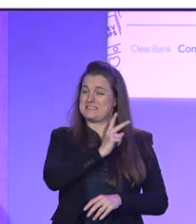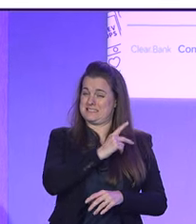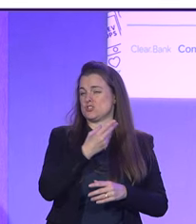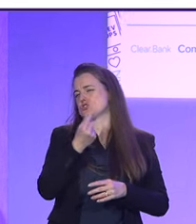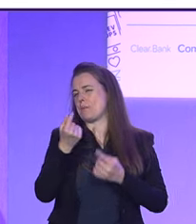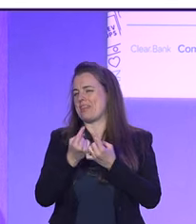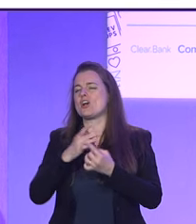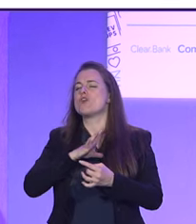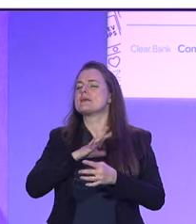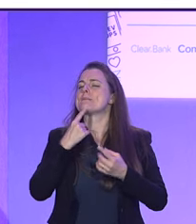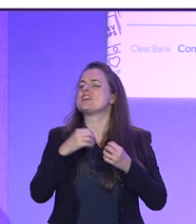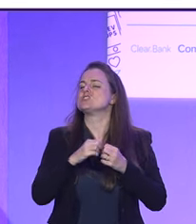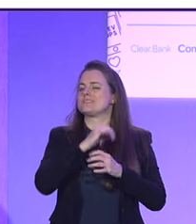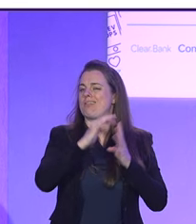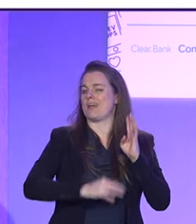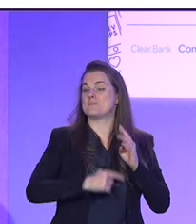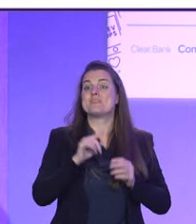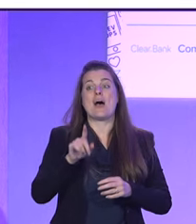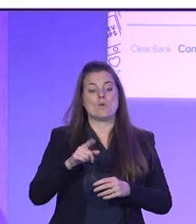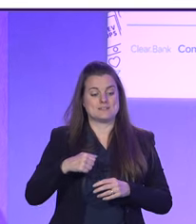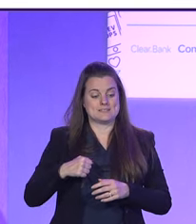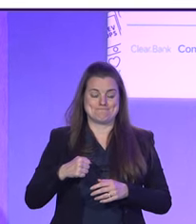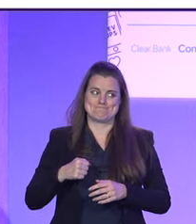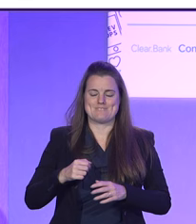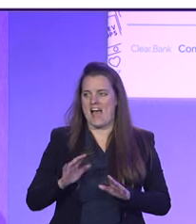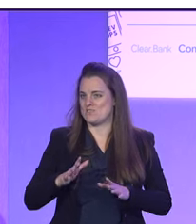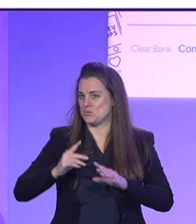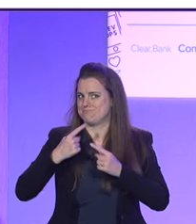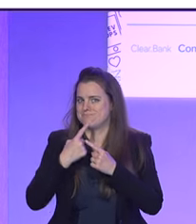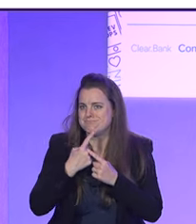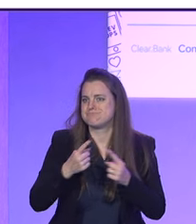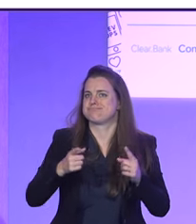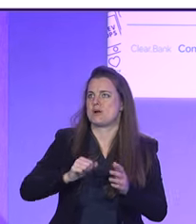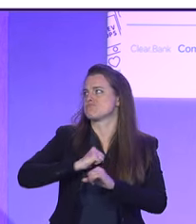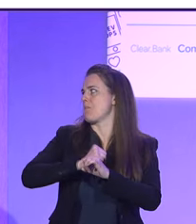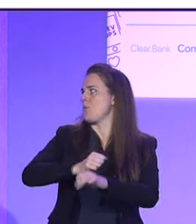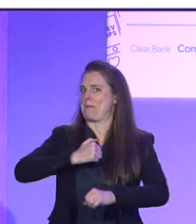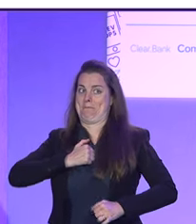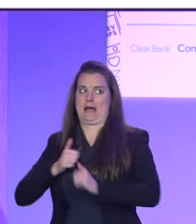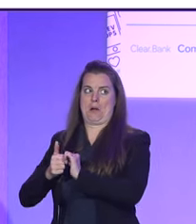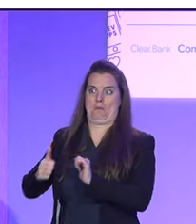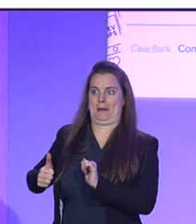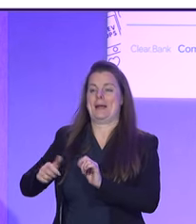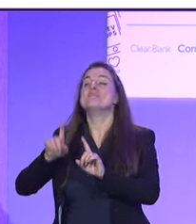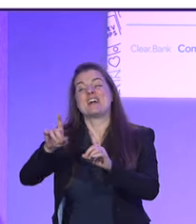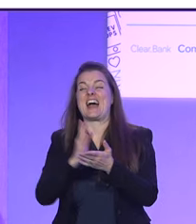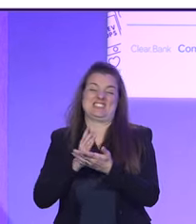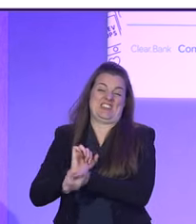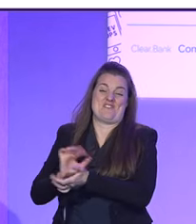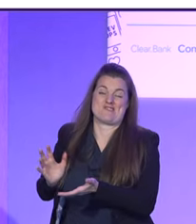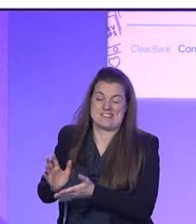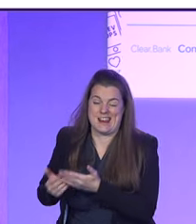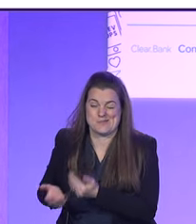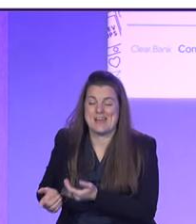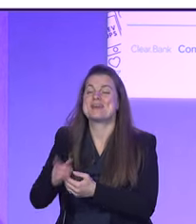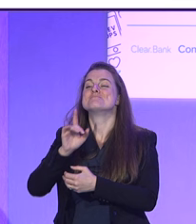here. Here, I'm afraid I have to do a shameless plug to my company, but it's a freebie at the same time. So